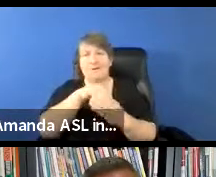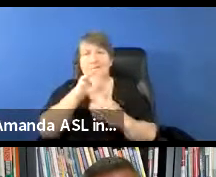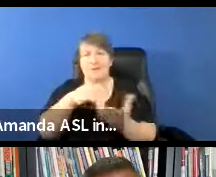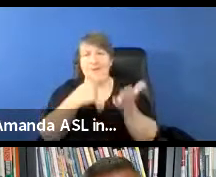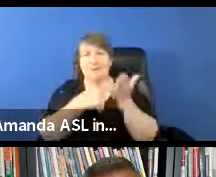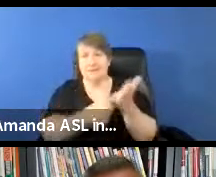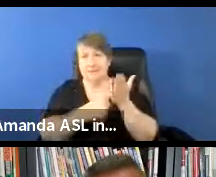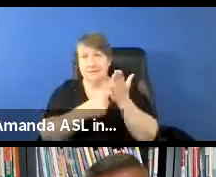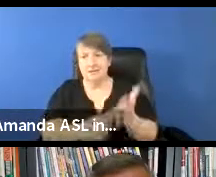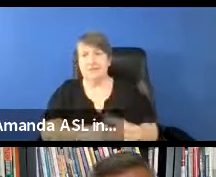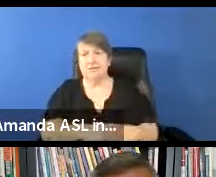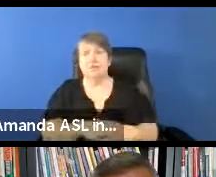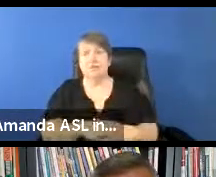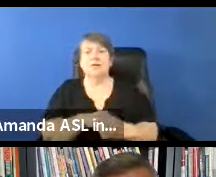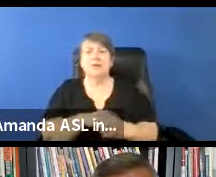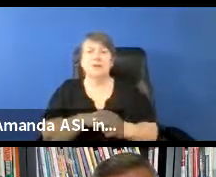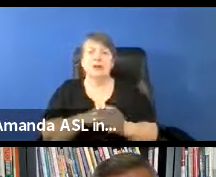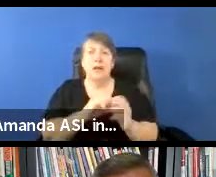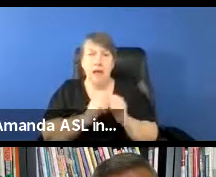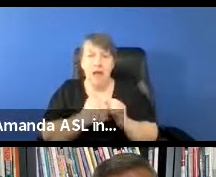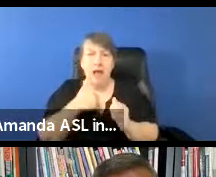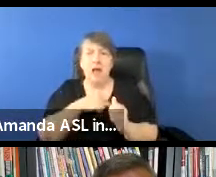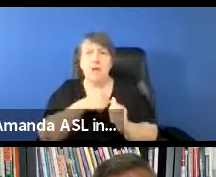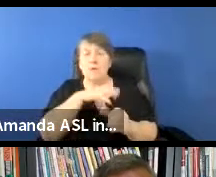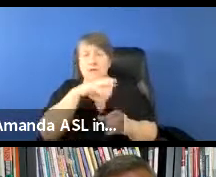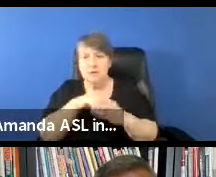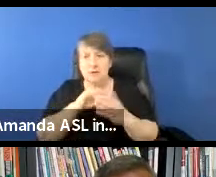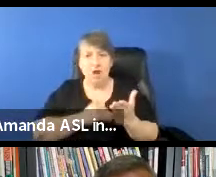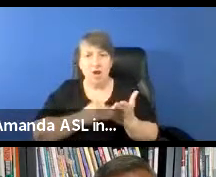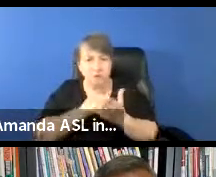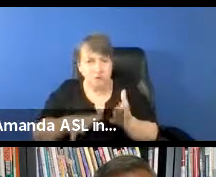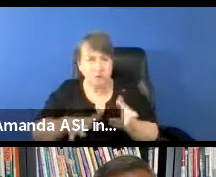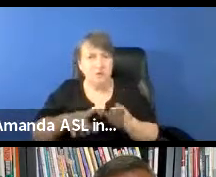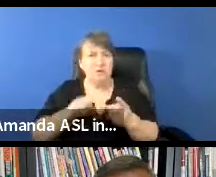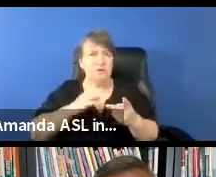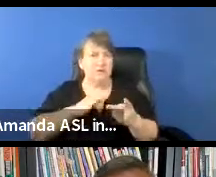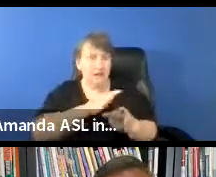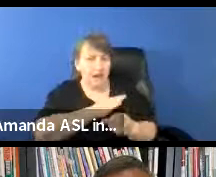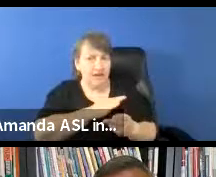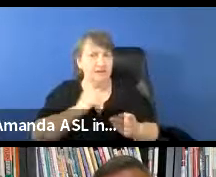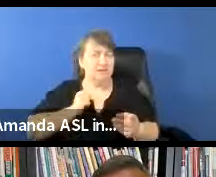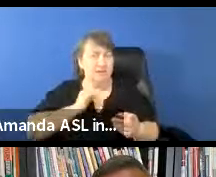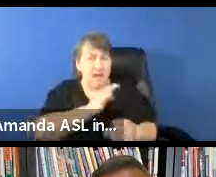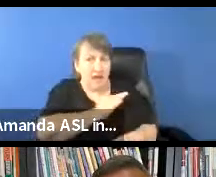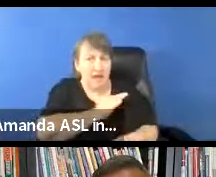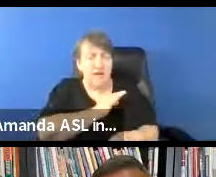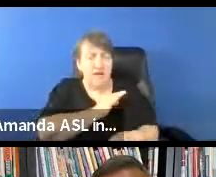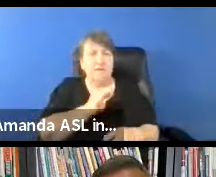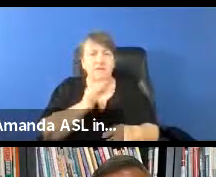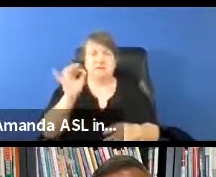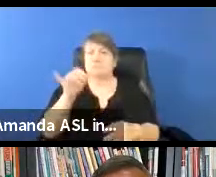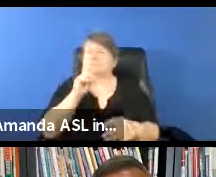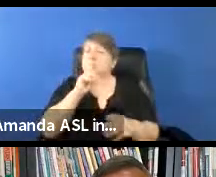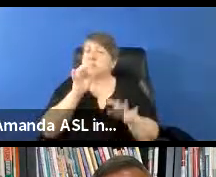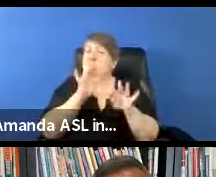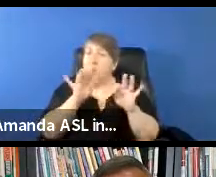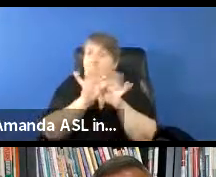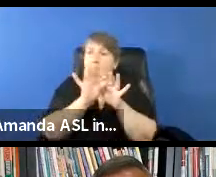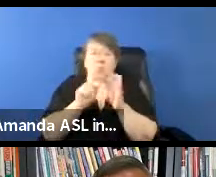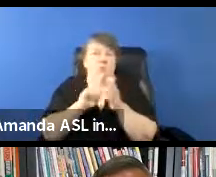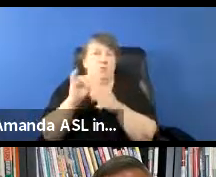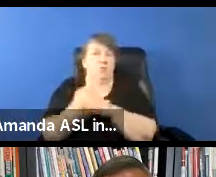conversation, including how we engage our students, our faculty, our staff. This is such an important